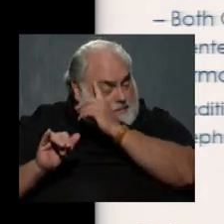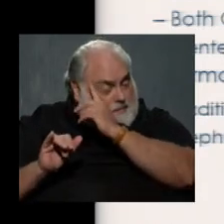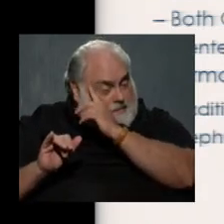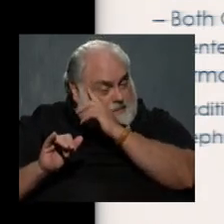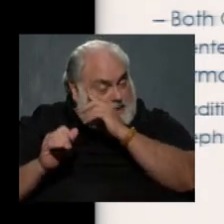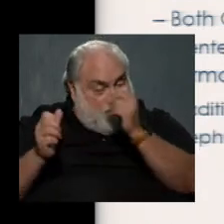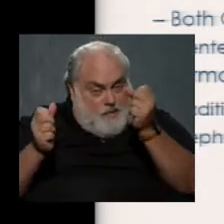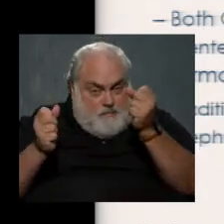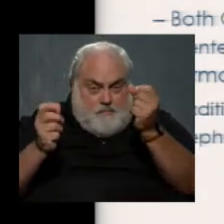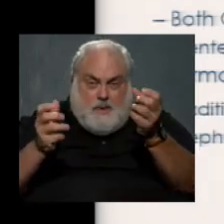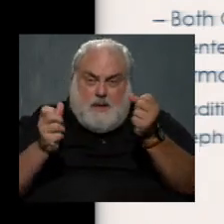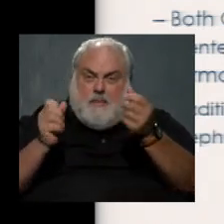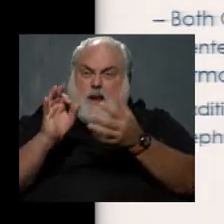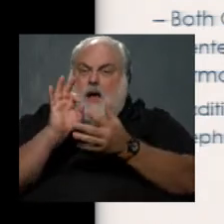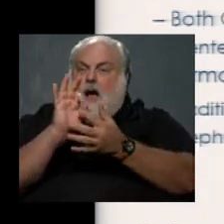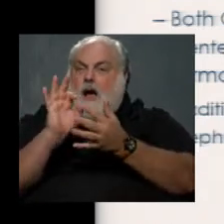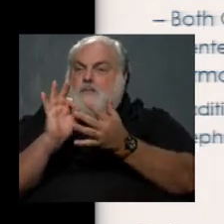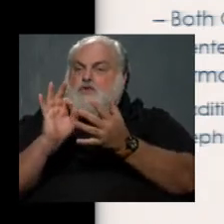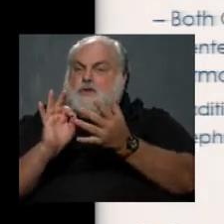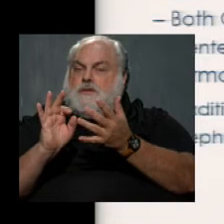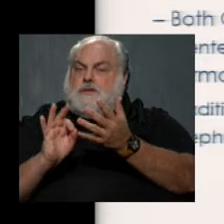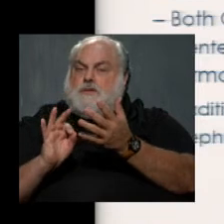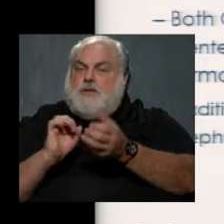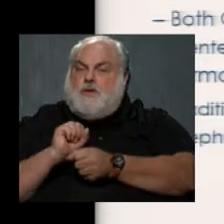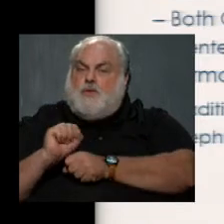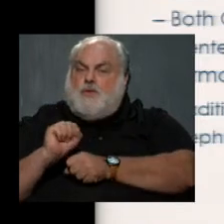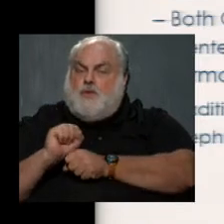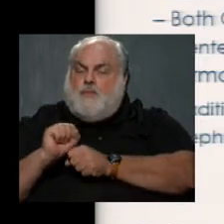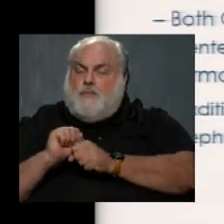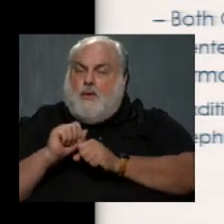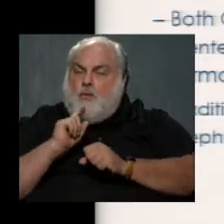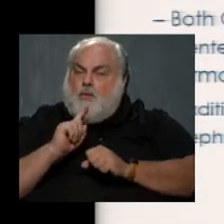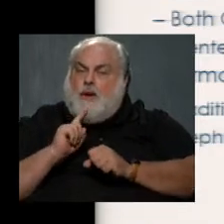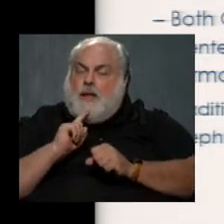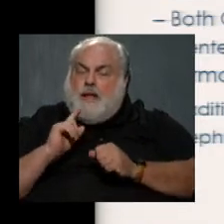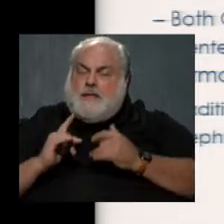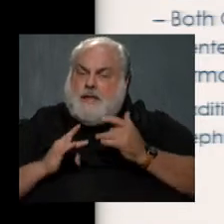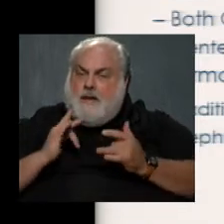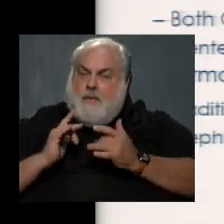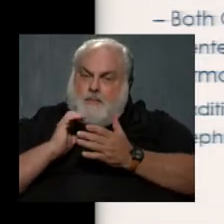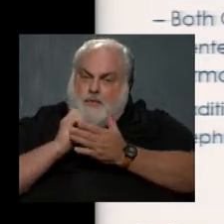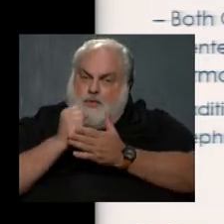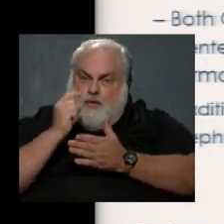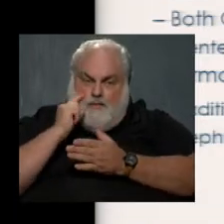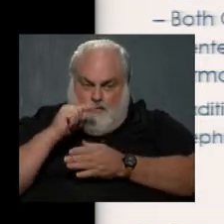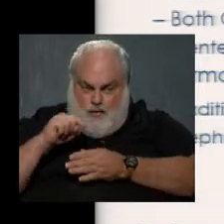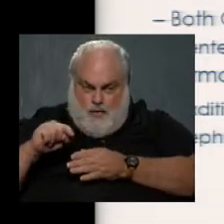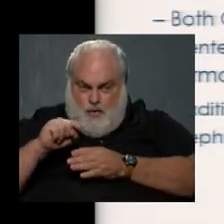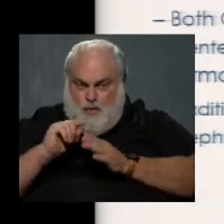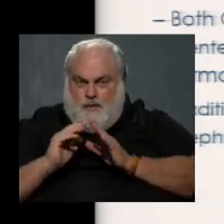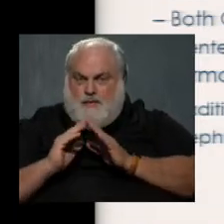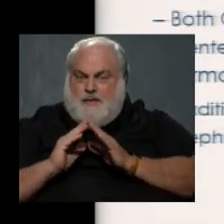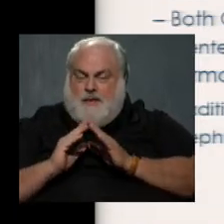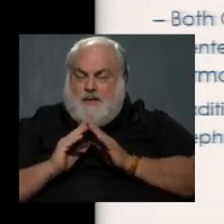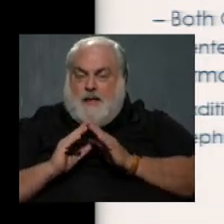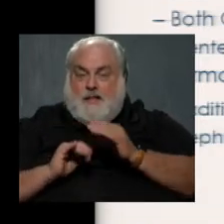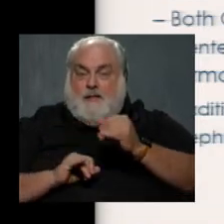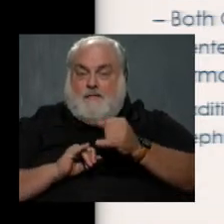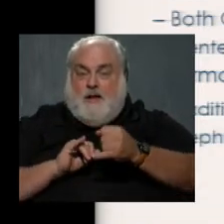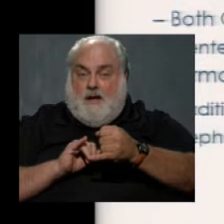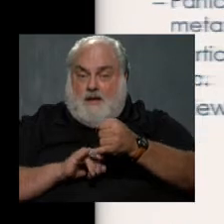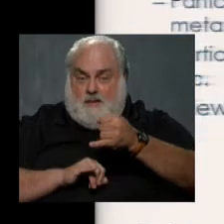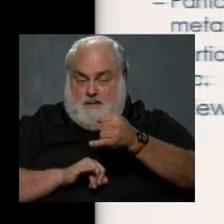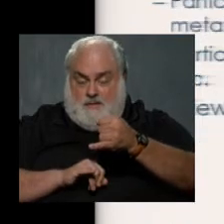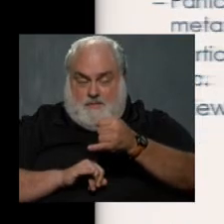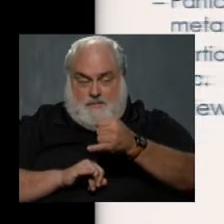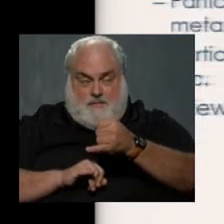of options, a lot of analysis and work to do, but we're pretty excited about the opportunity for the city. And then finally, if we can